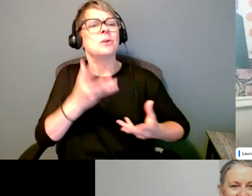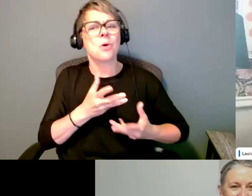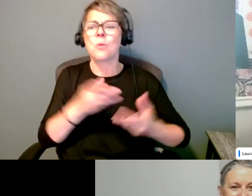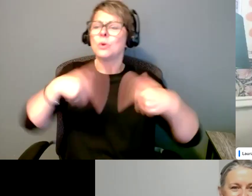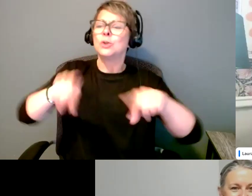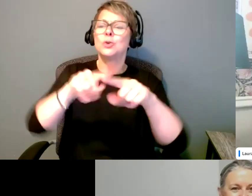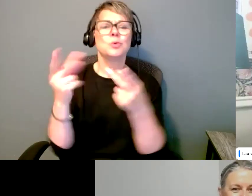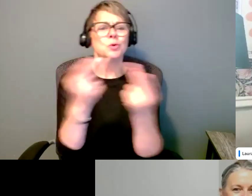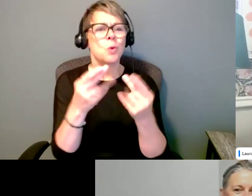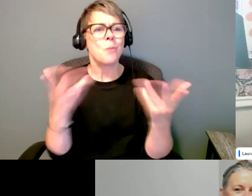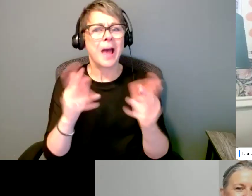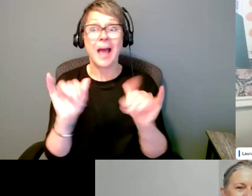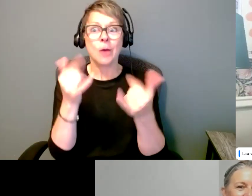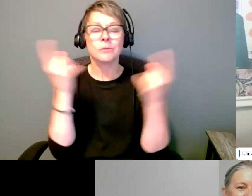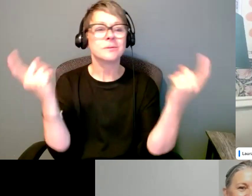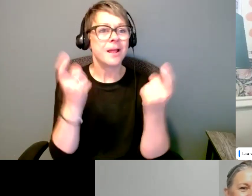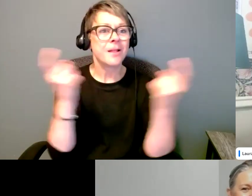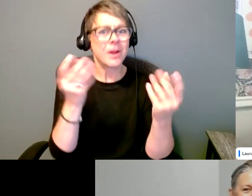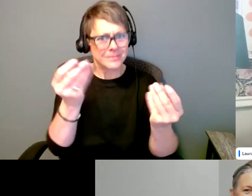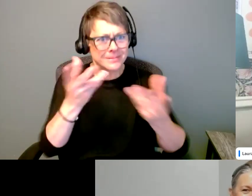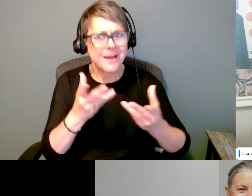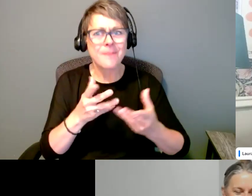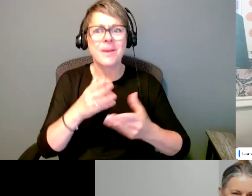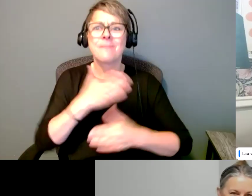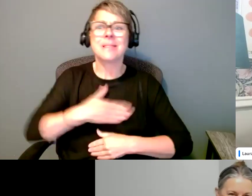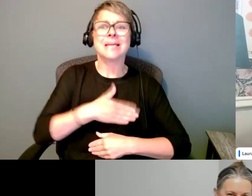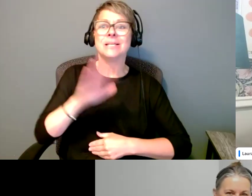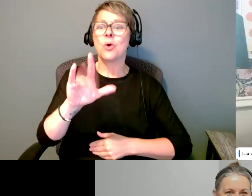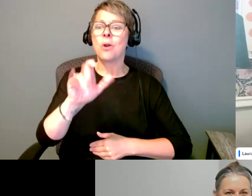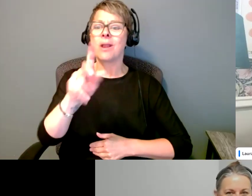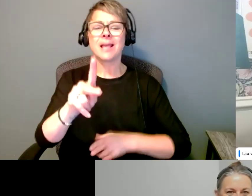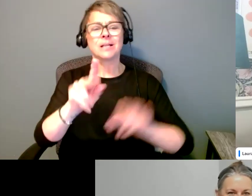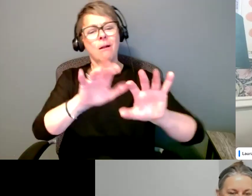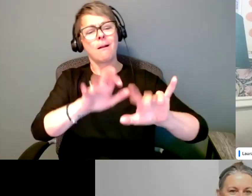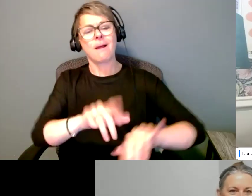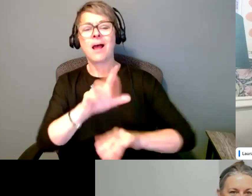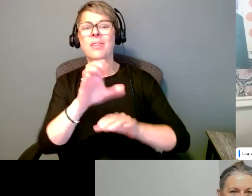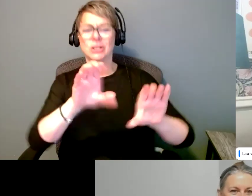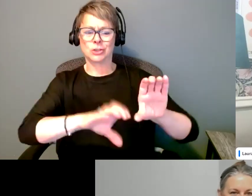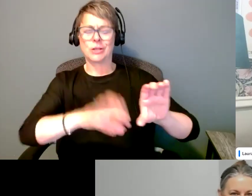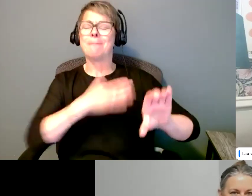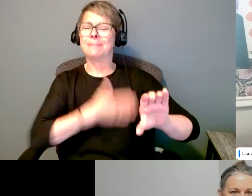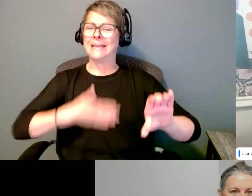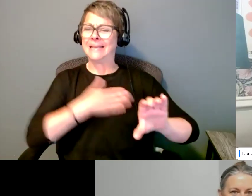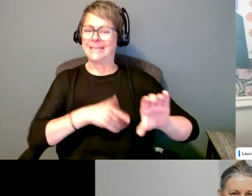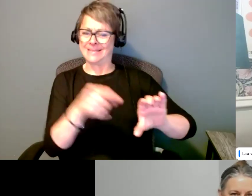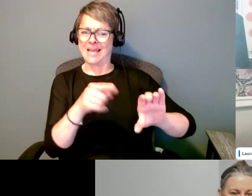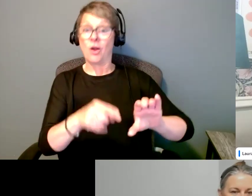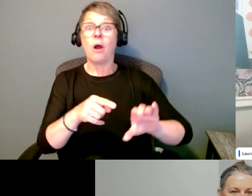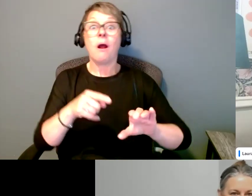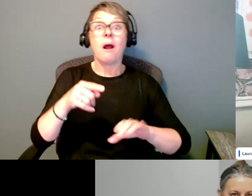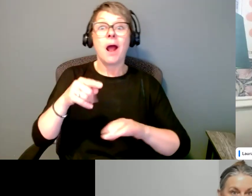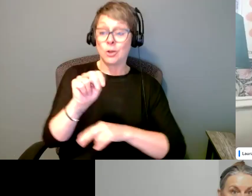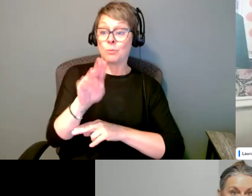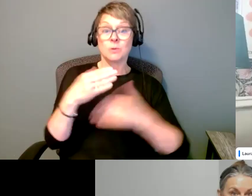and celebrate it. Tell us, put your links in the chat. I know that there are parades happening in New Brunswick. I